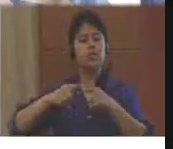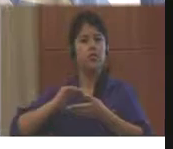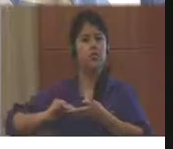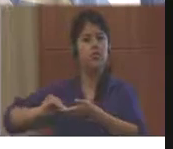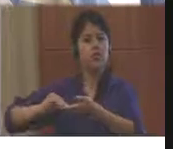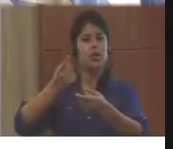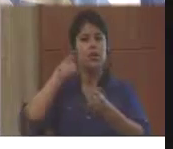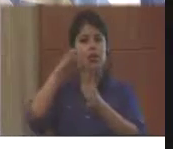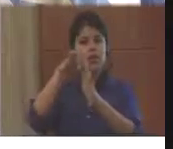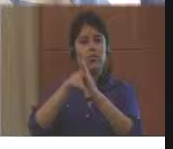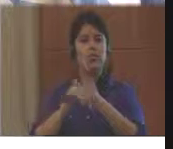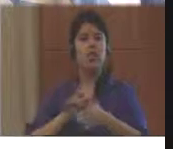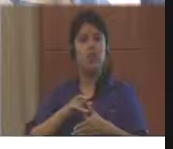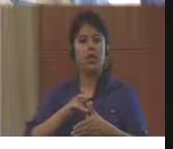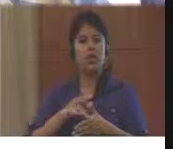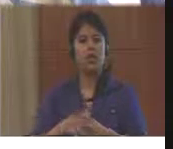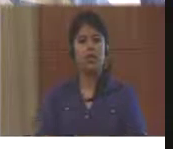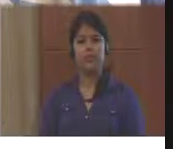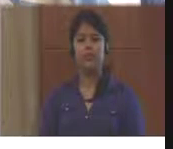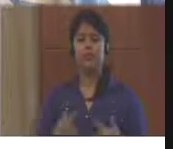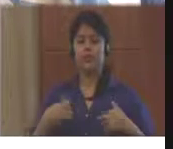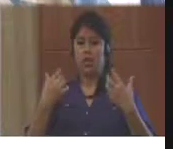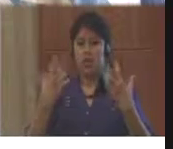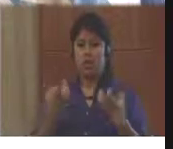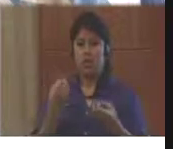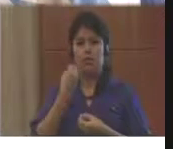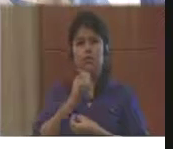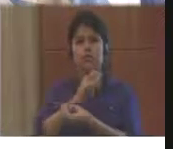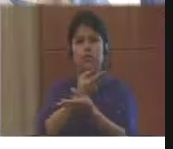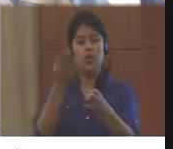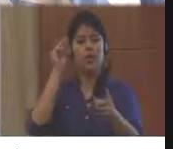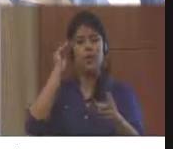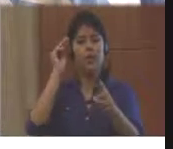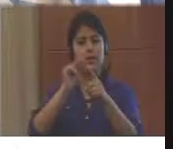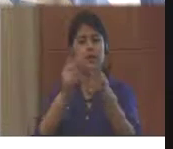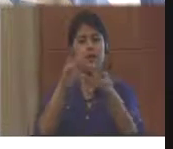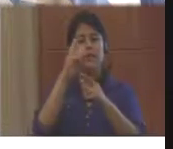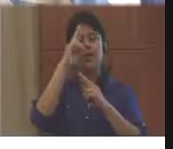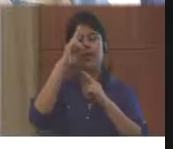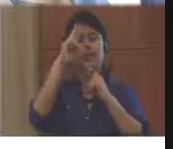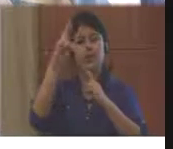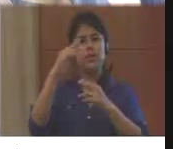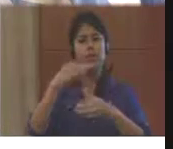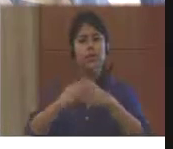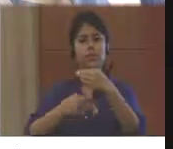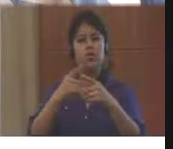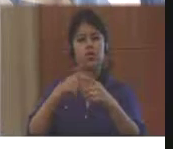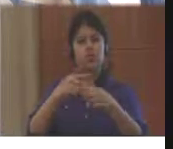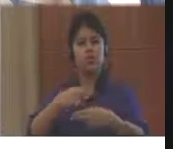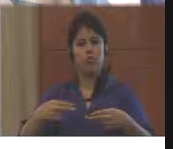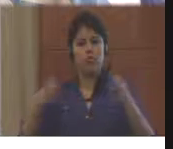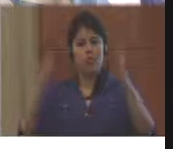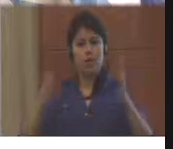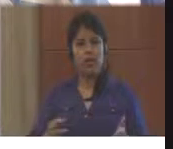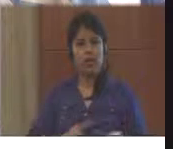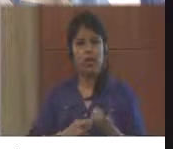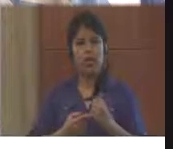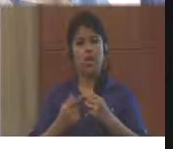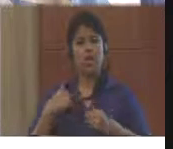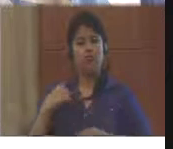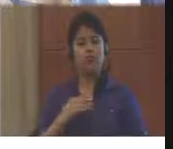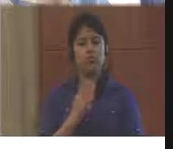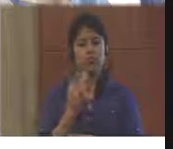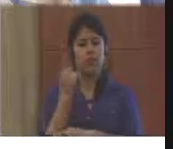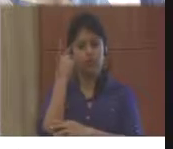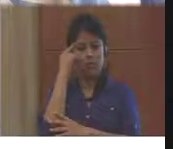response of humanitarian aid as well as investment for risk reduction. We would like to give a message so that humanitarian principles are also